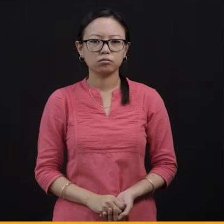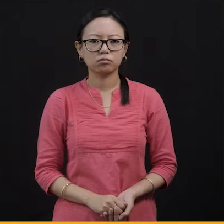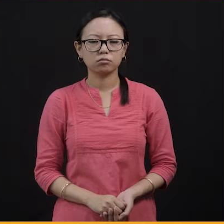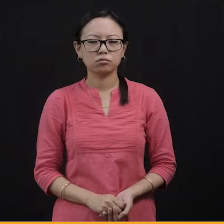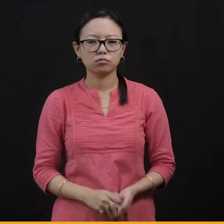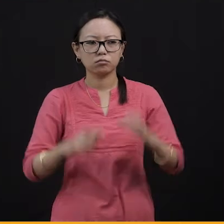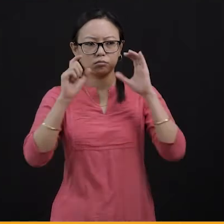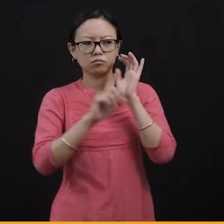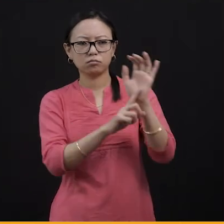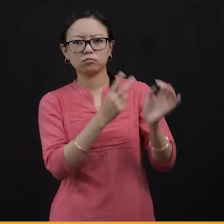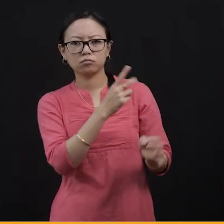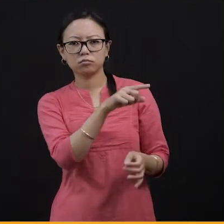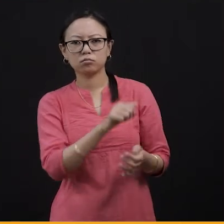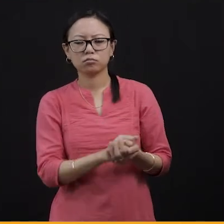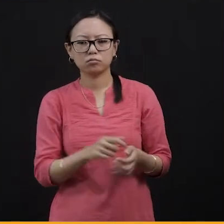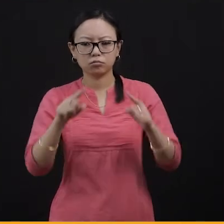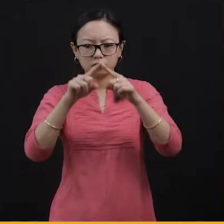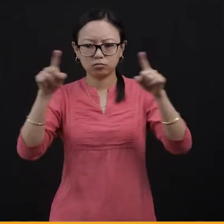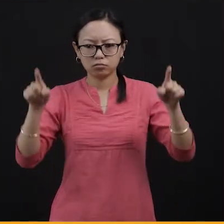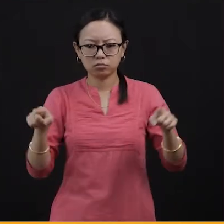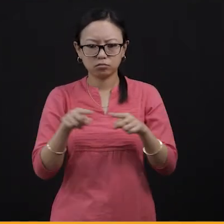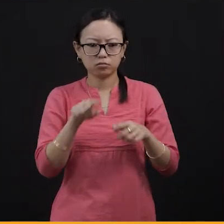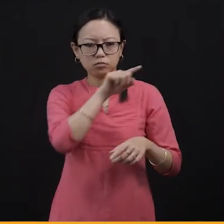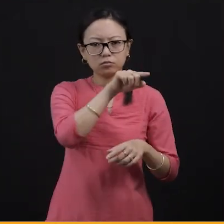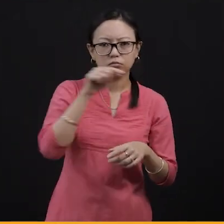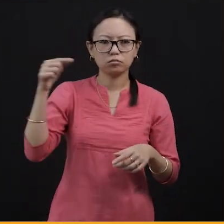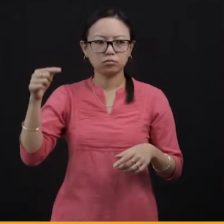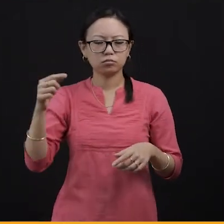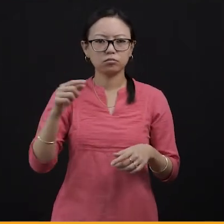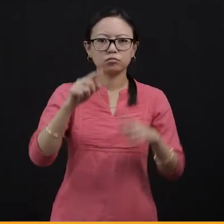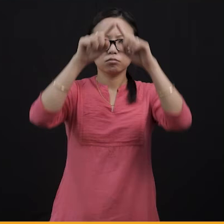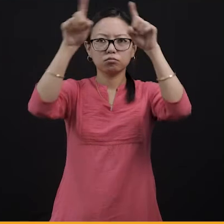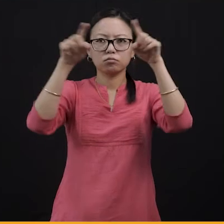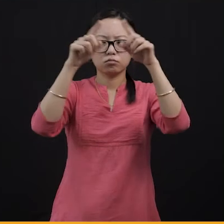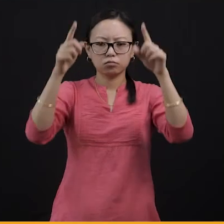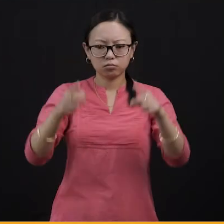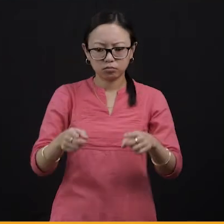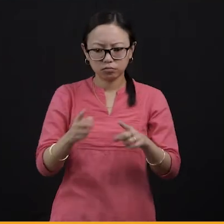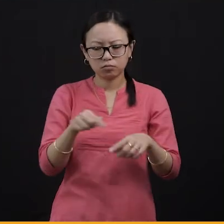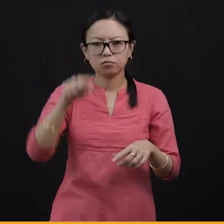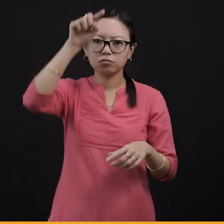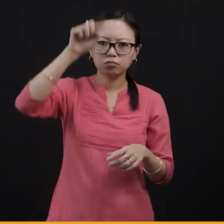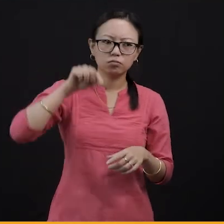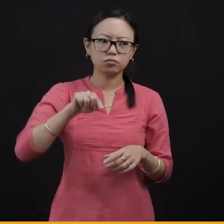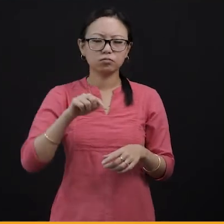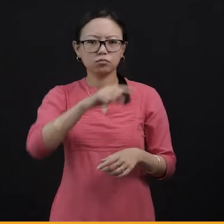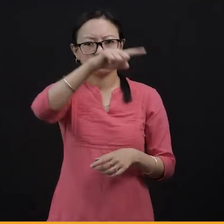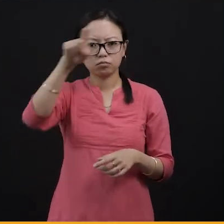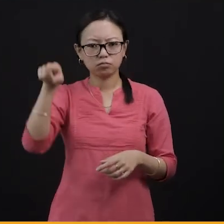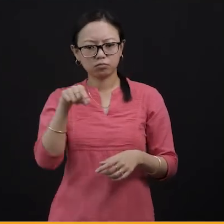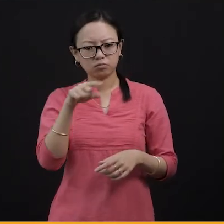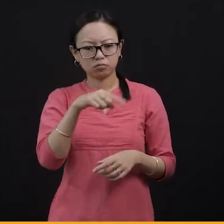here, we have another pole here, one pole here, another pole there, another pole there, one pole